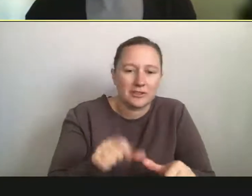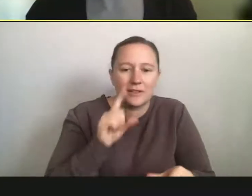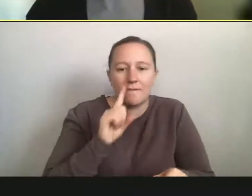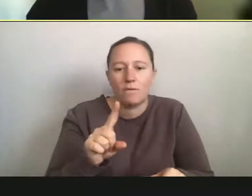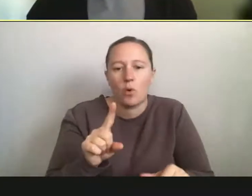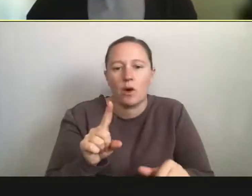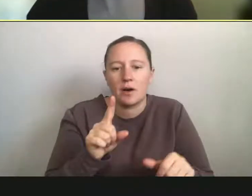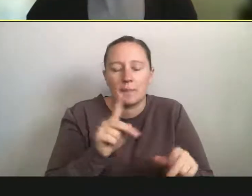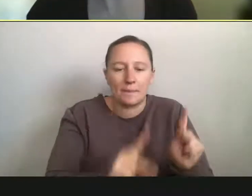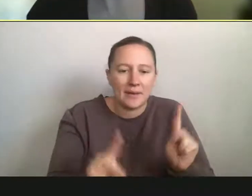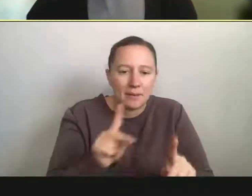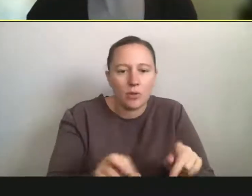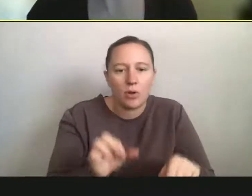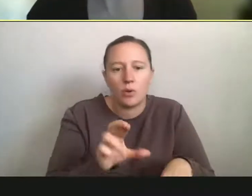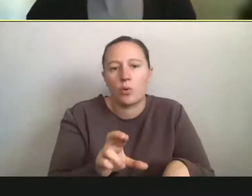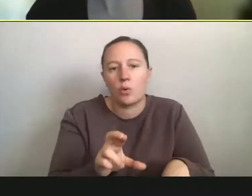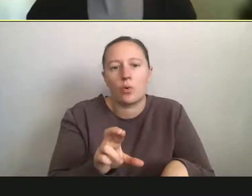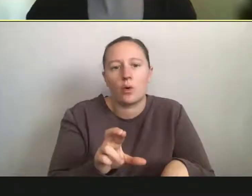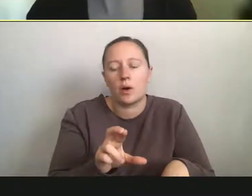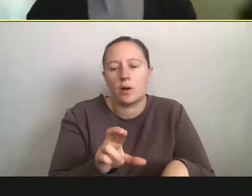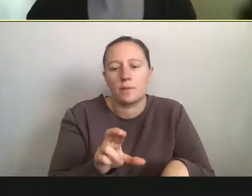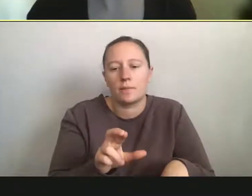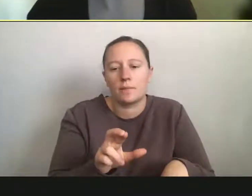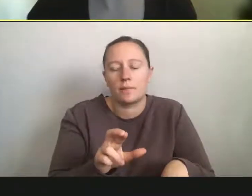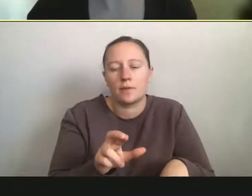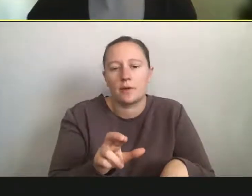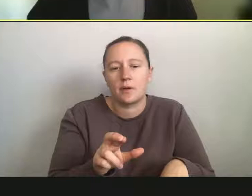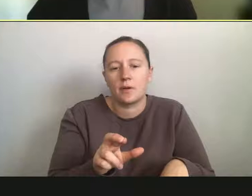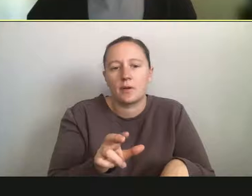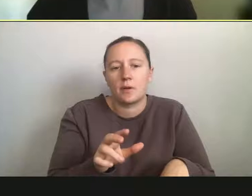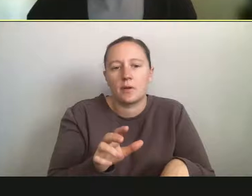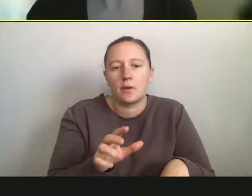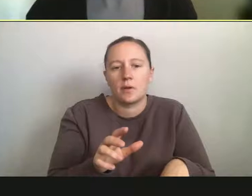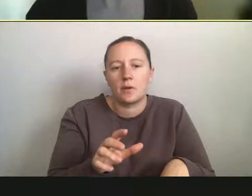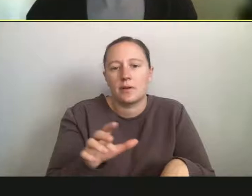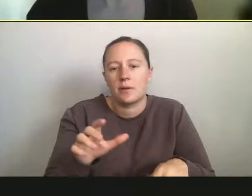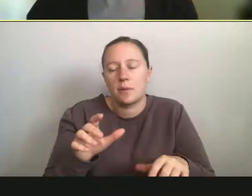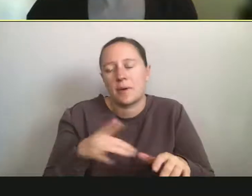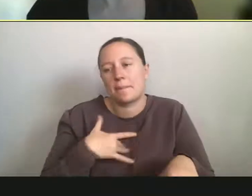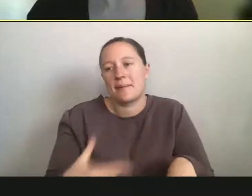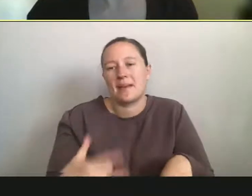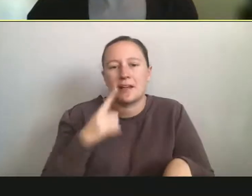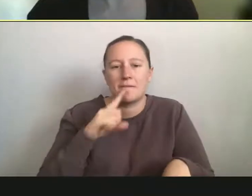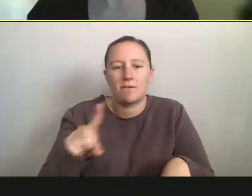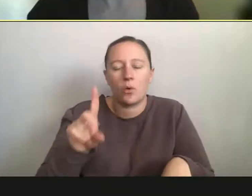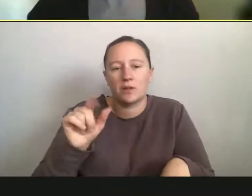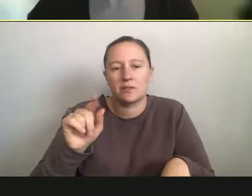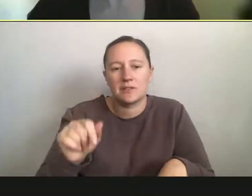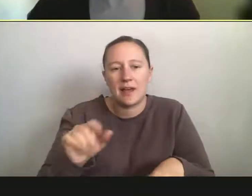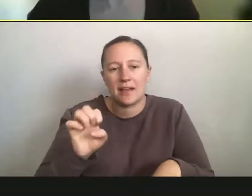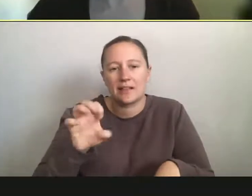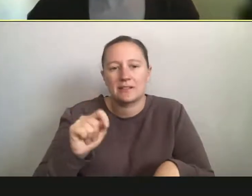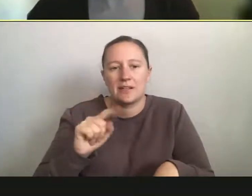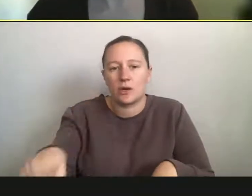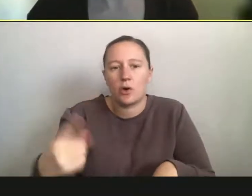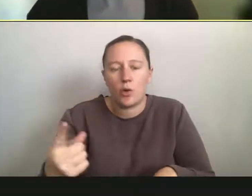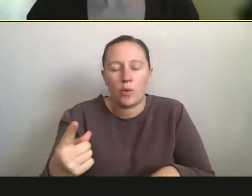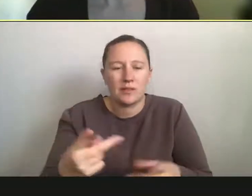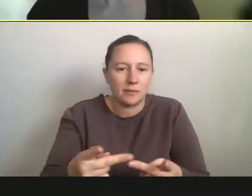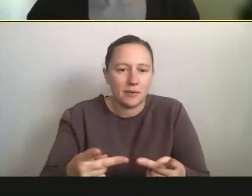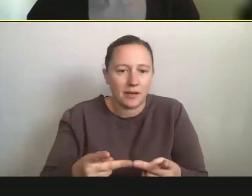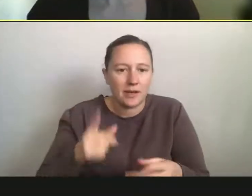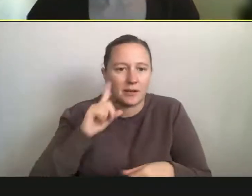other things. The idea, especially with the persistent identifier for a data set, is that there's just always a place to point